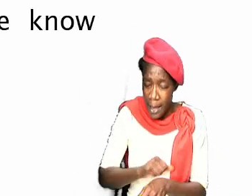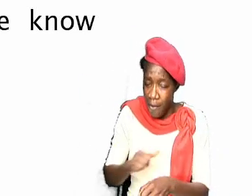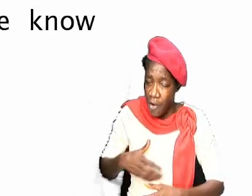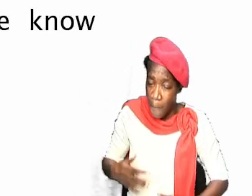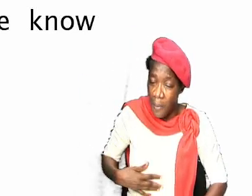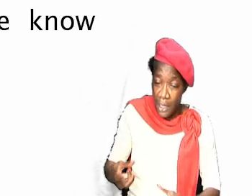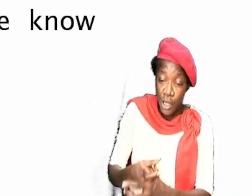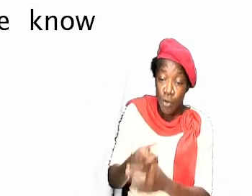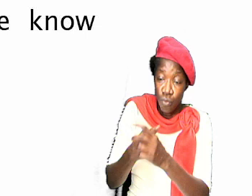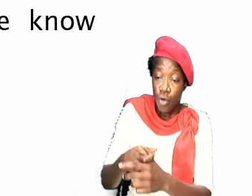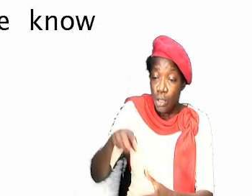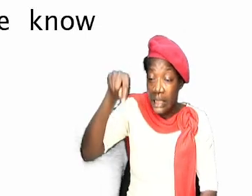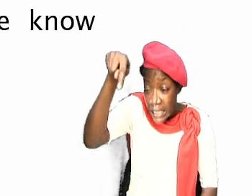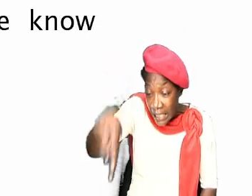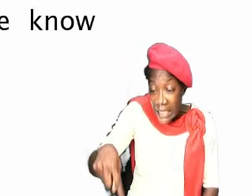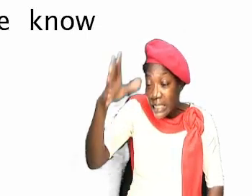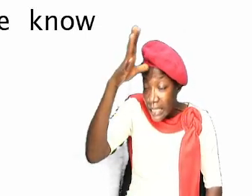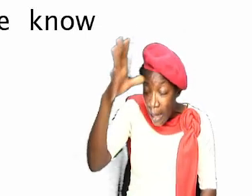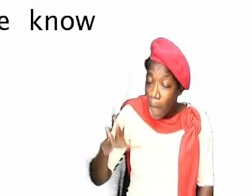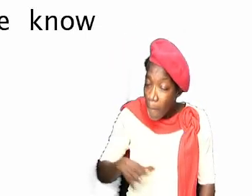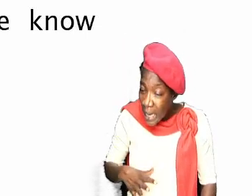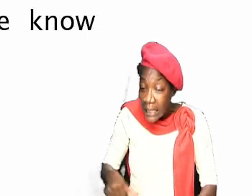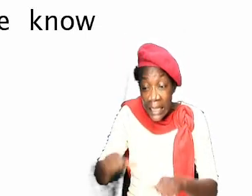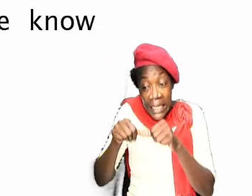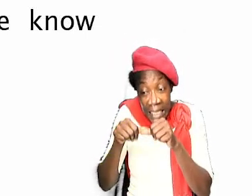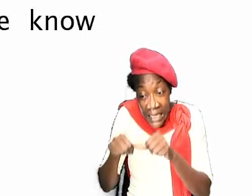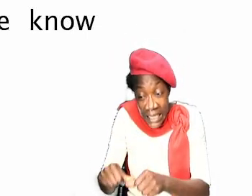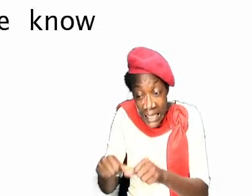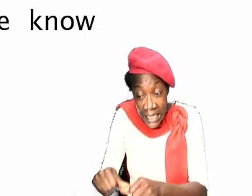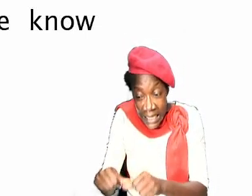This Eleazar stayed on the battlefield